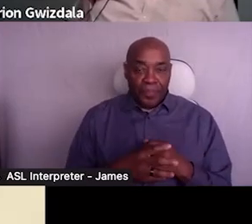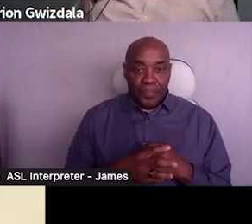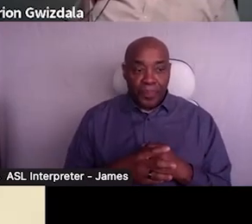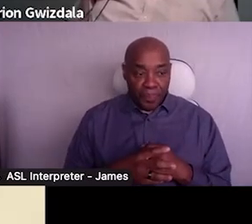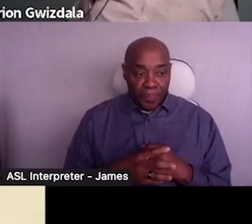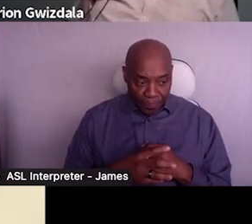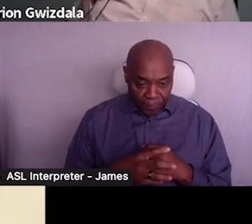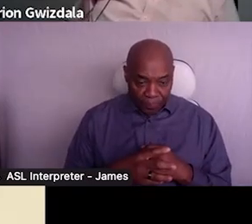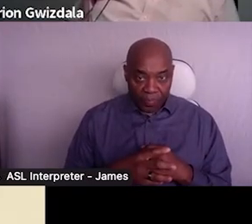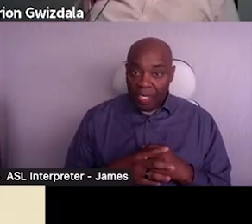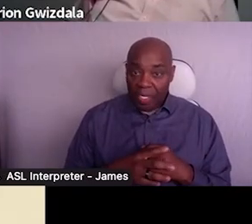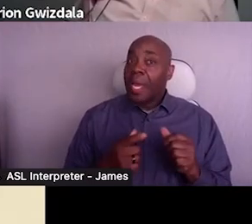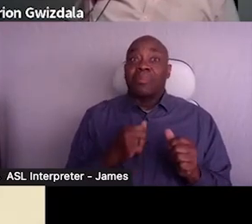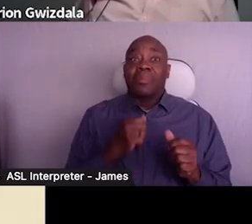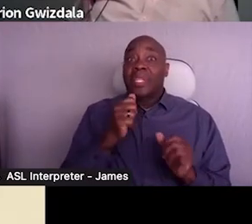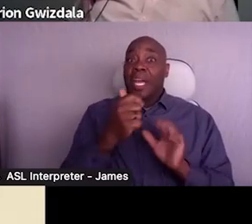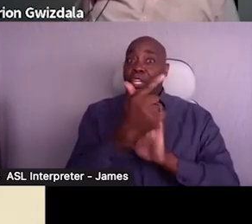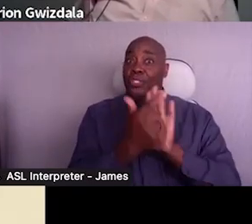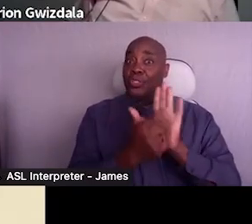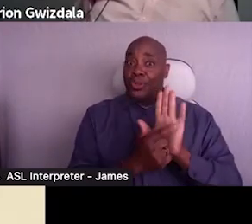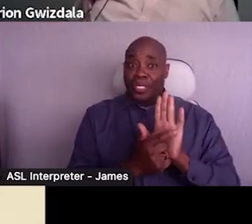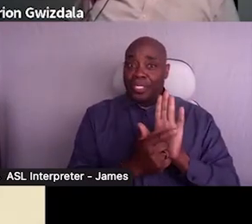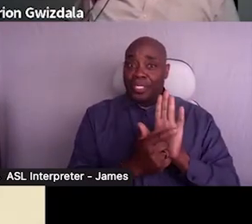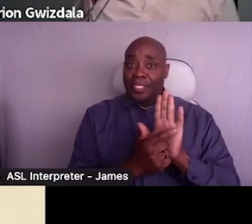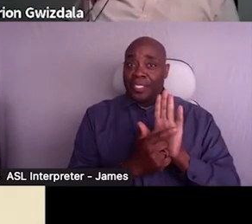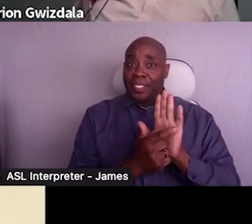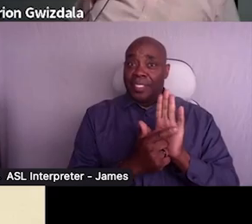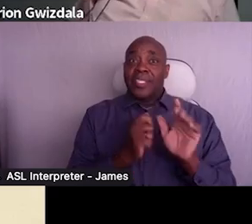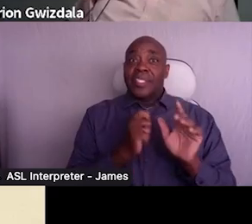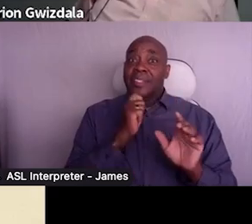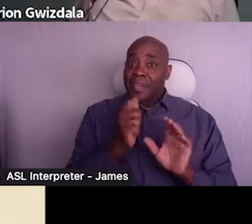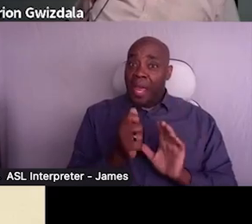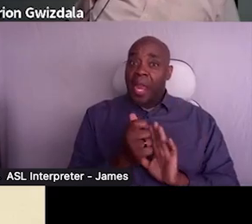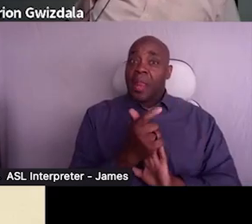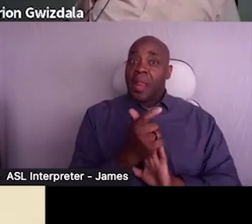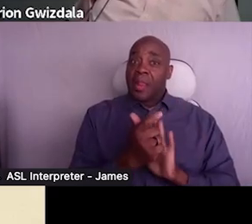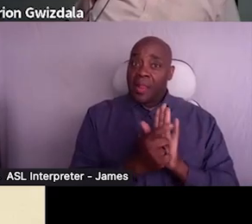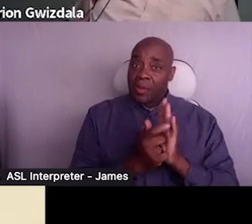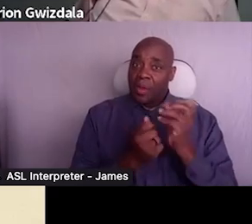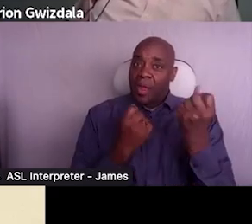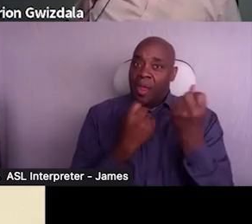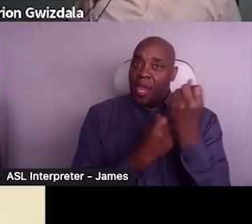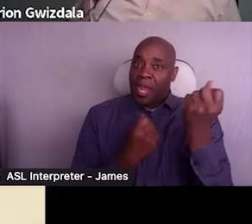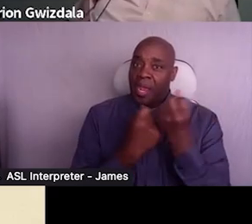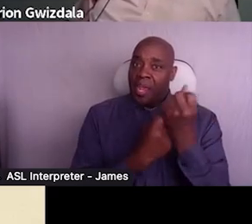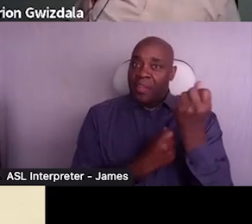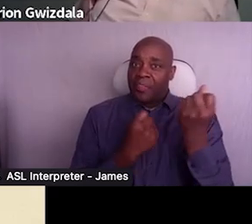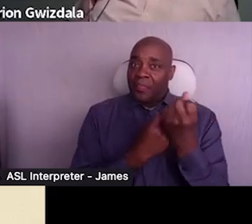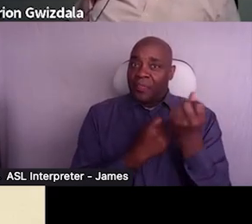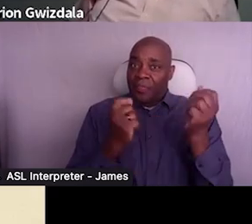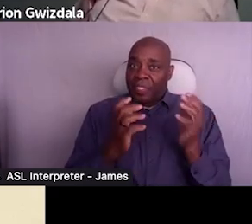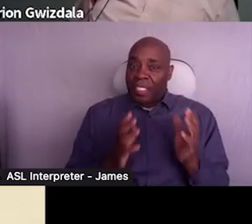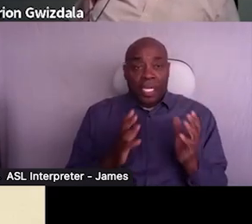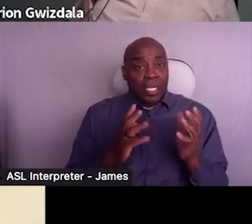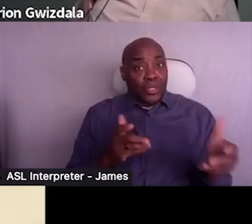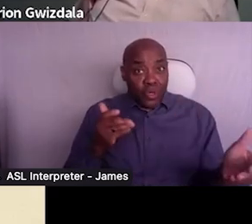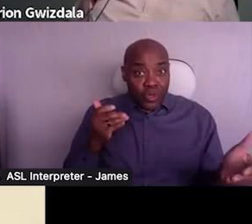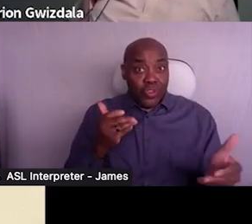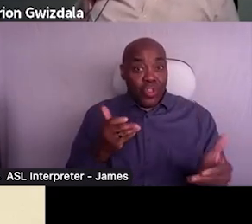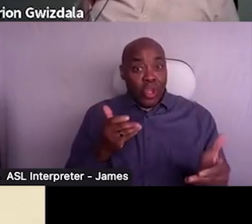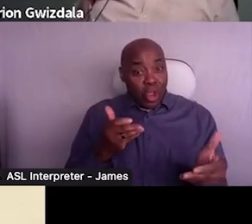an attorney. I'm a non-legal advocate. The closest I've ever gotten